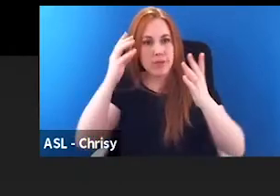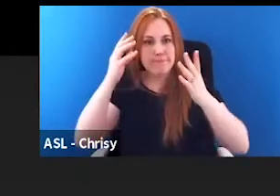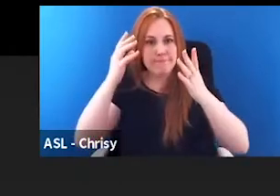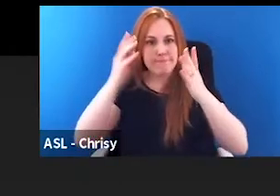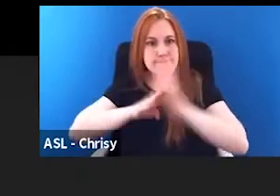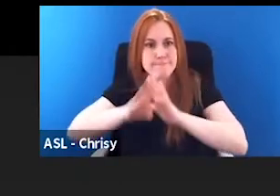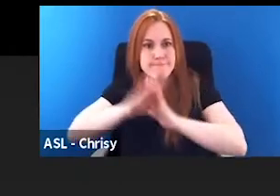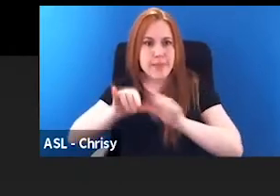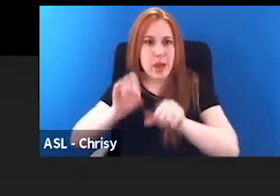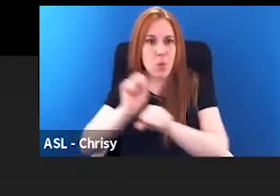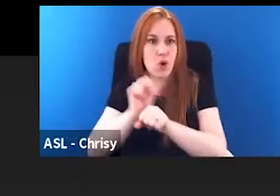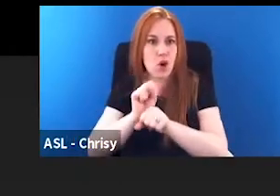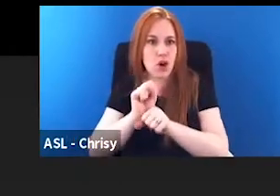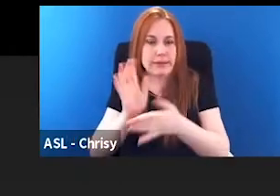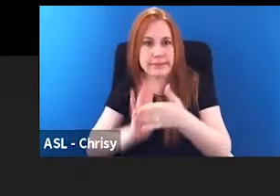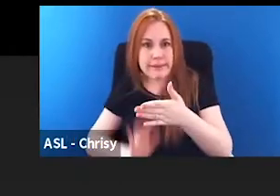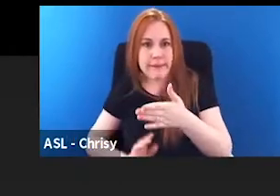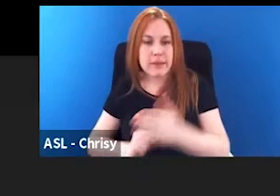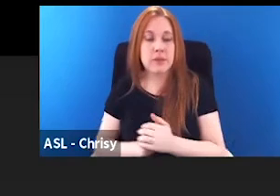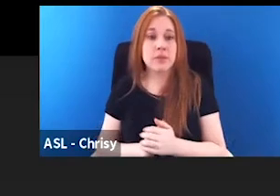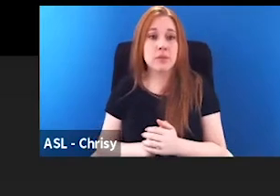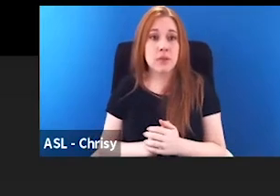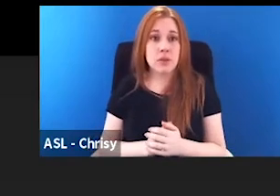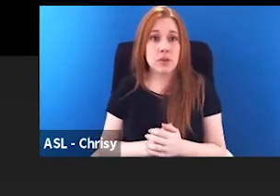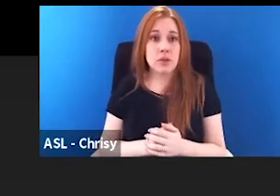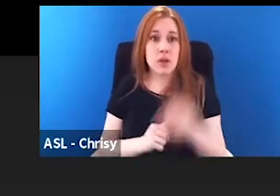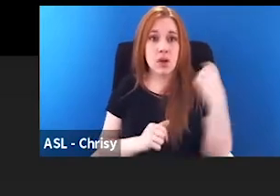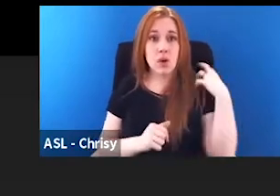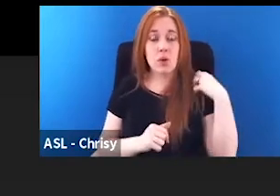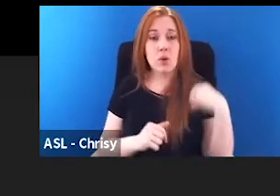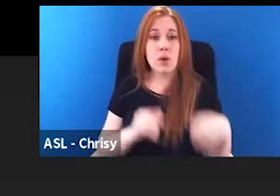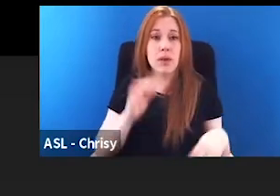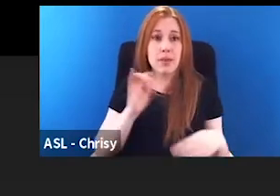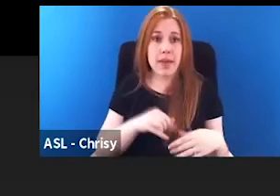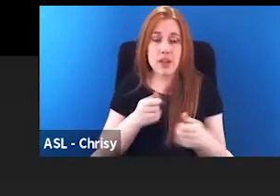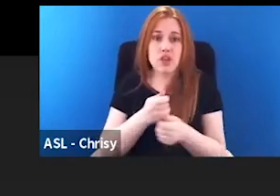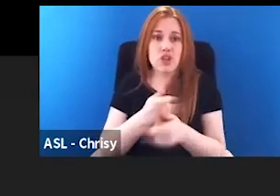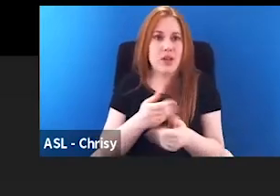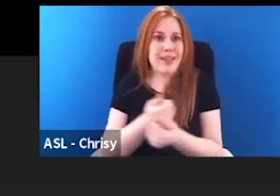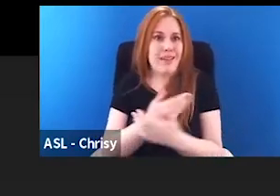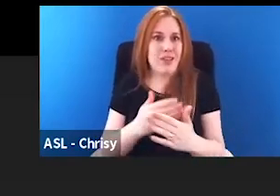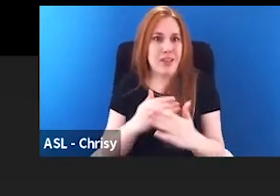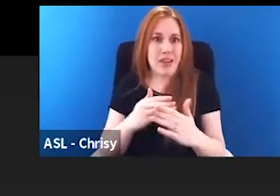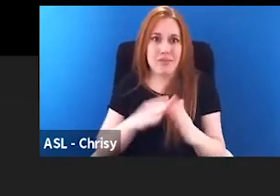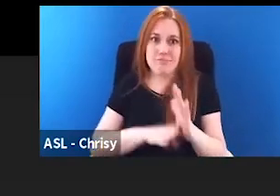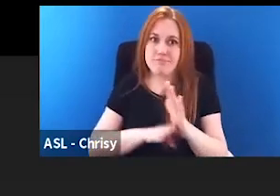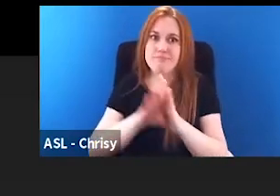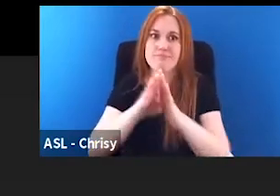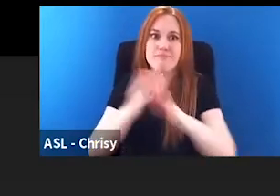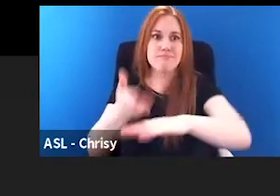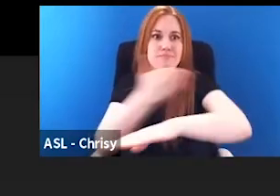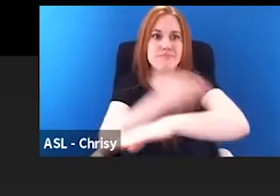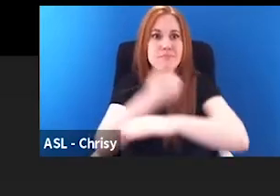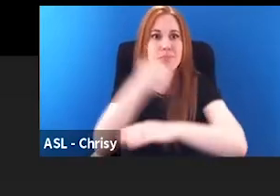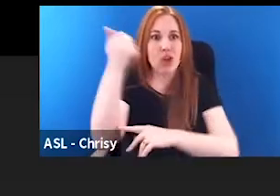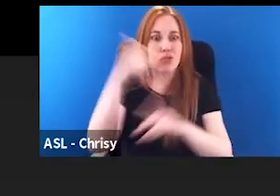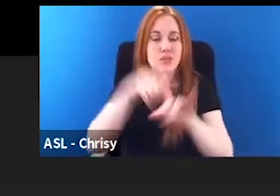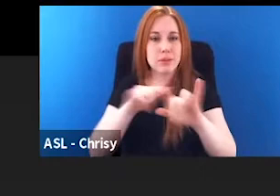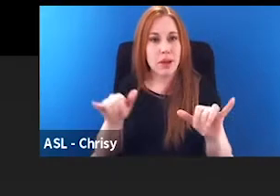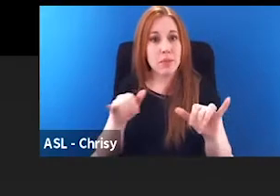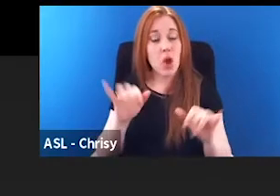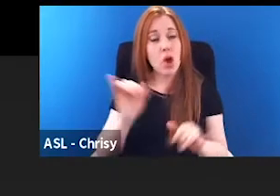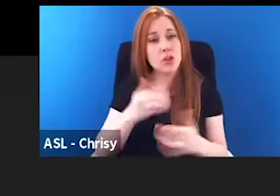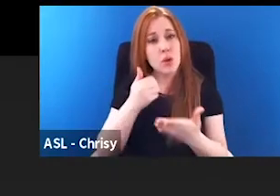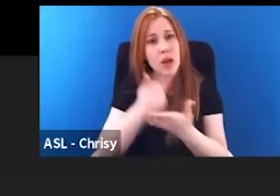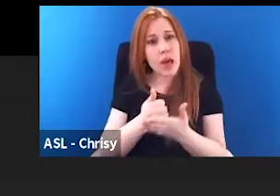it inherently creates a rising tide that makes everything better. I think it also helps to ensure that there's a